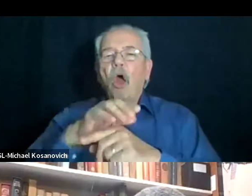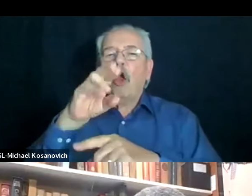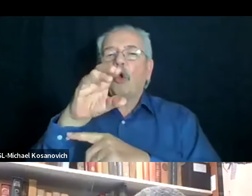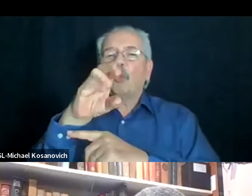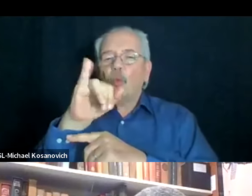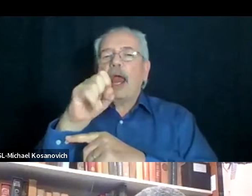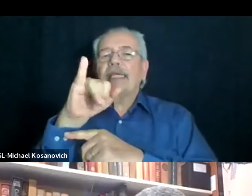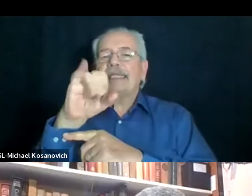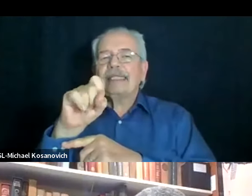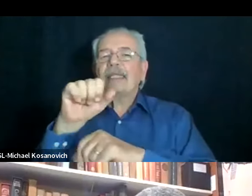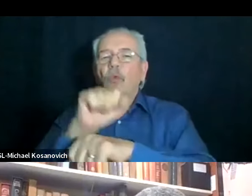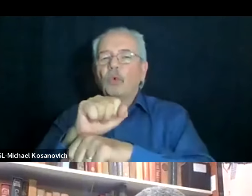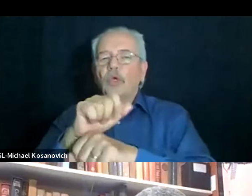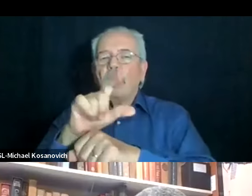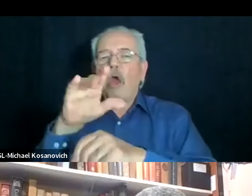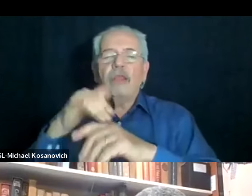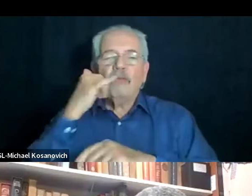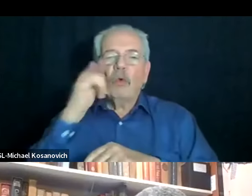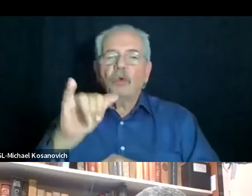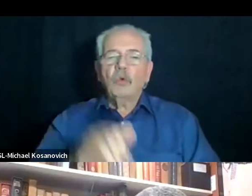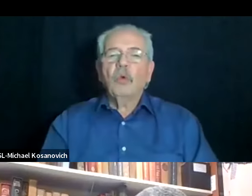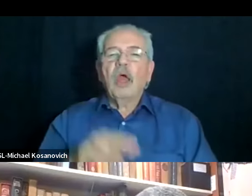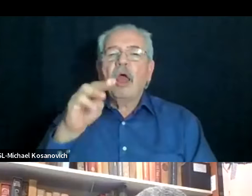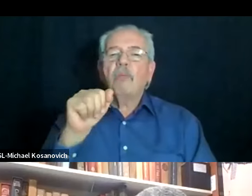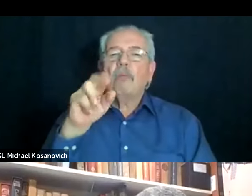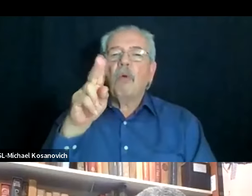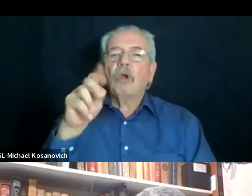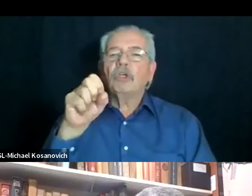worker. Thanks, Bipasha. And then Mark Snowden.